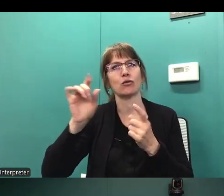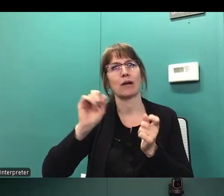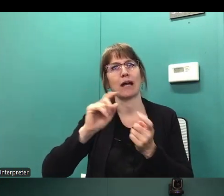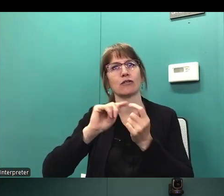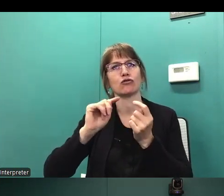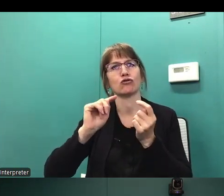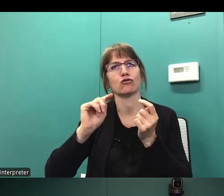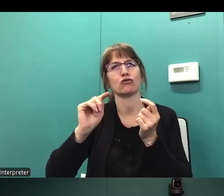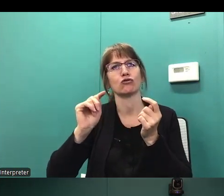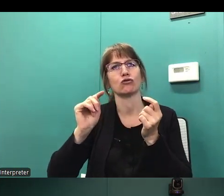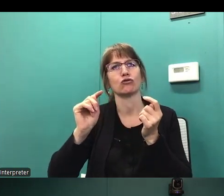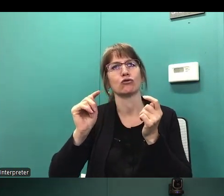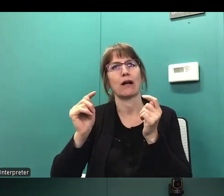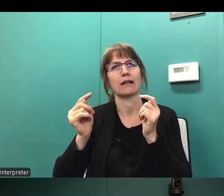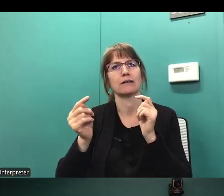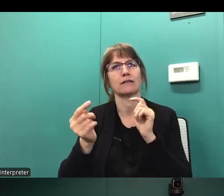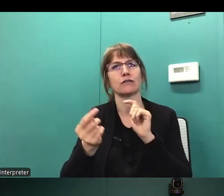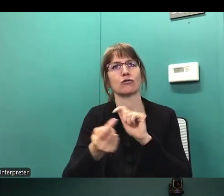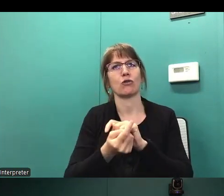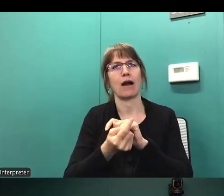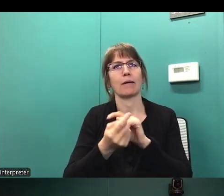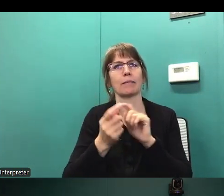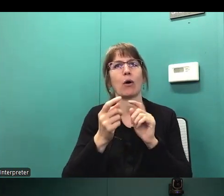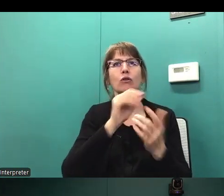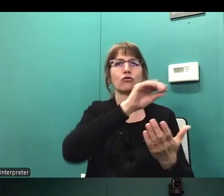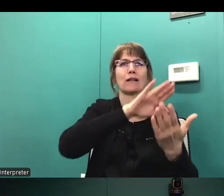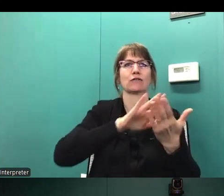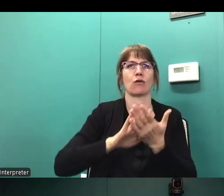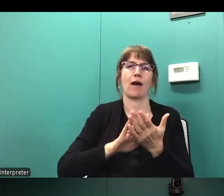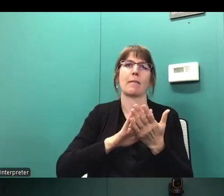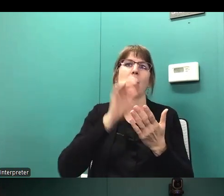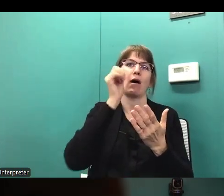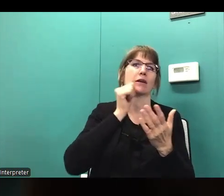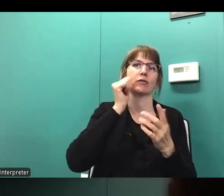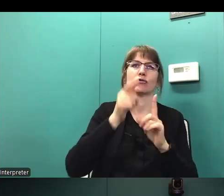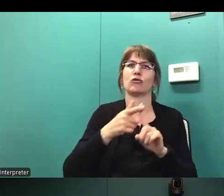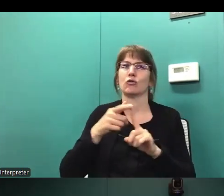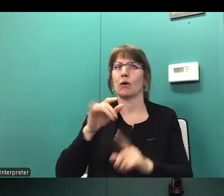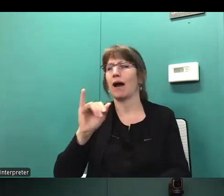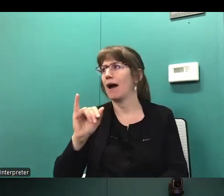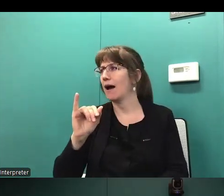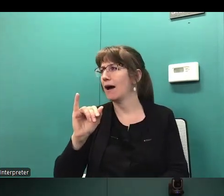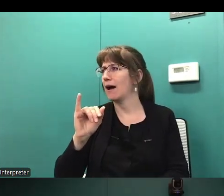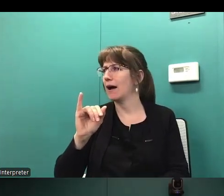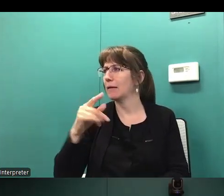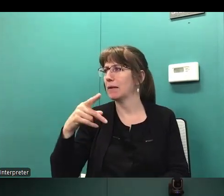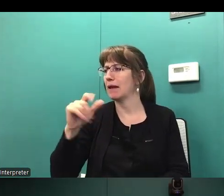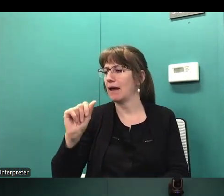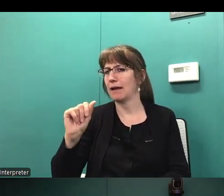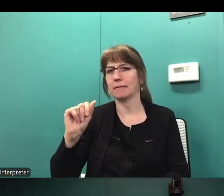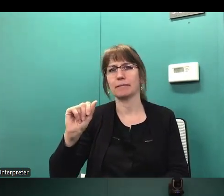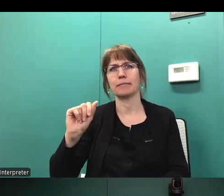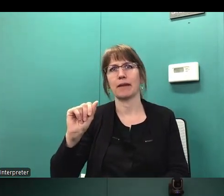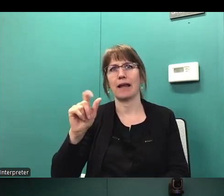an audio into IPA, and I think there are some apps, so maybe we Nice. can kind of look around for a good